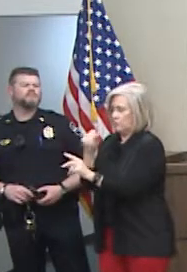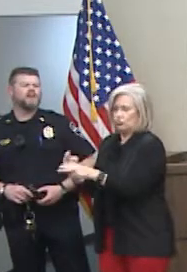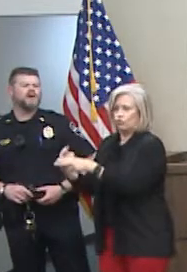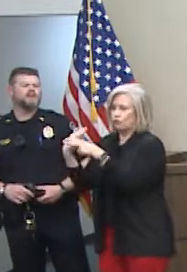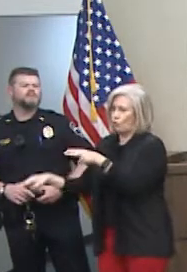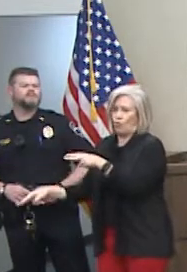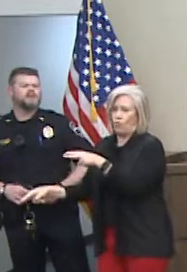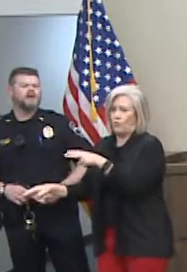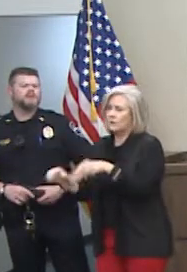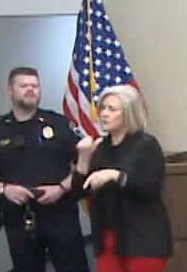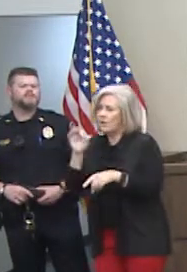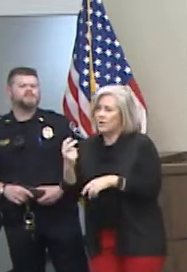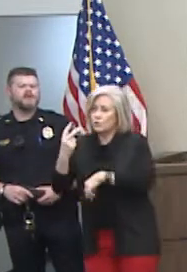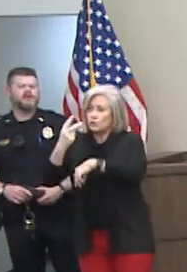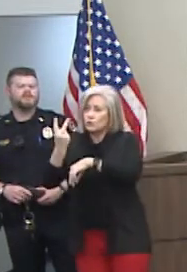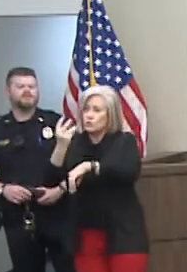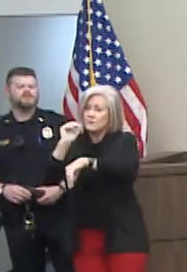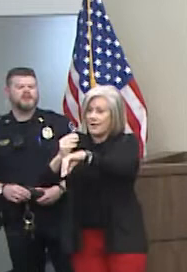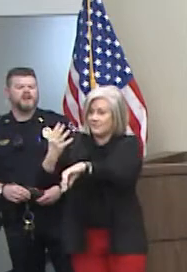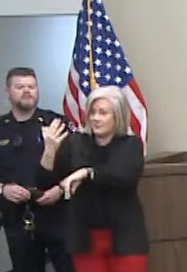ago.